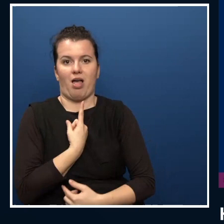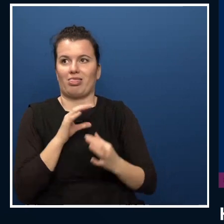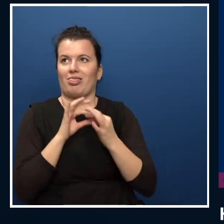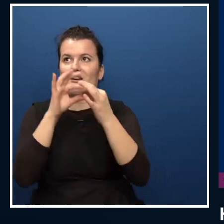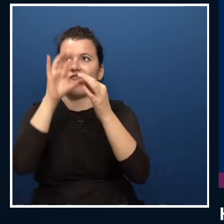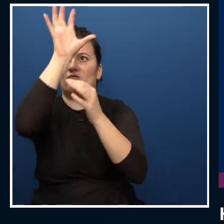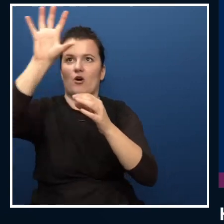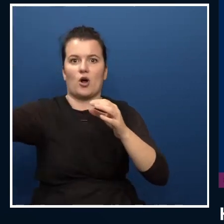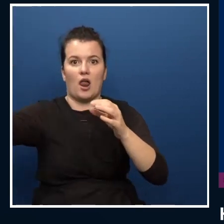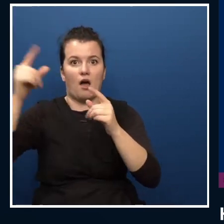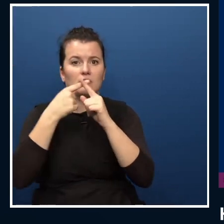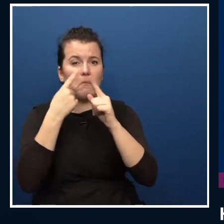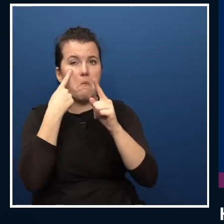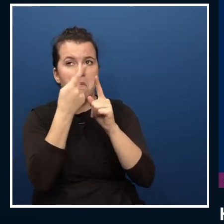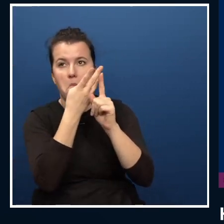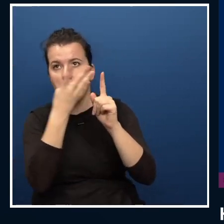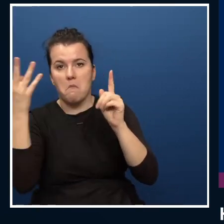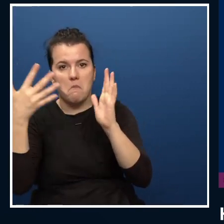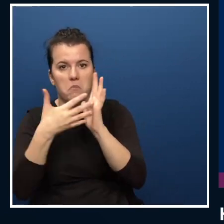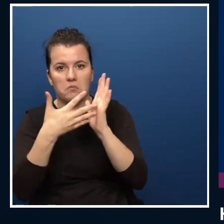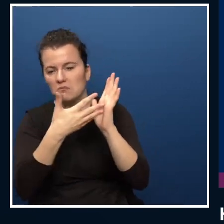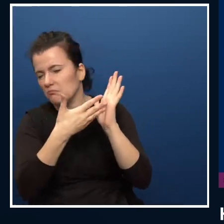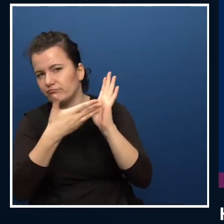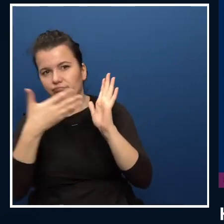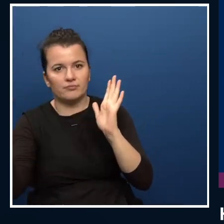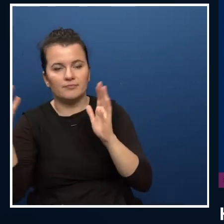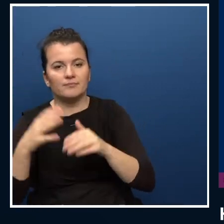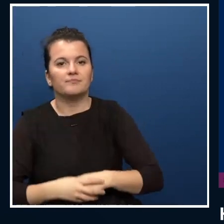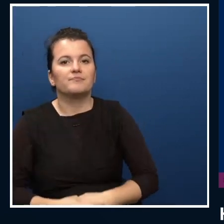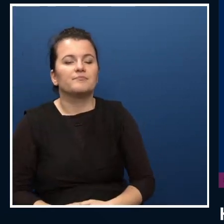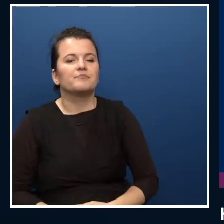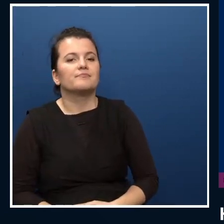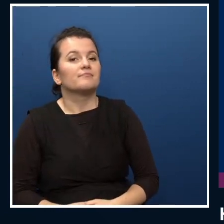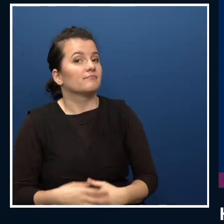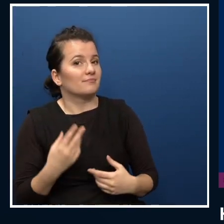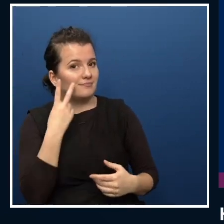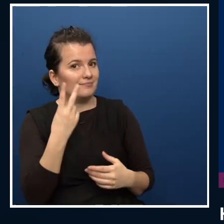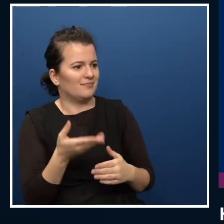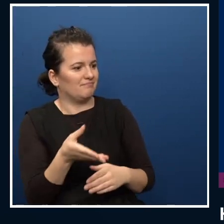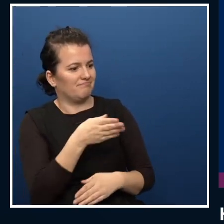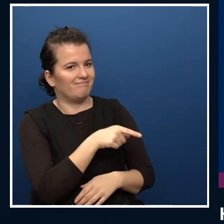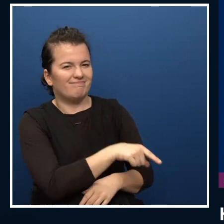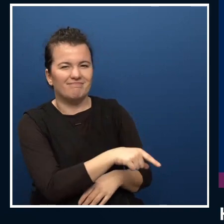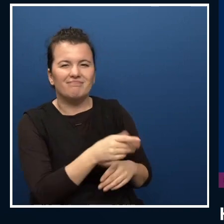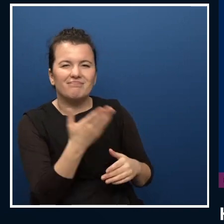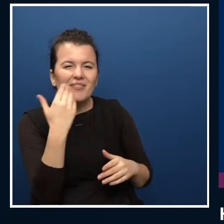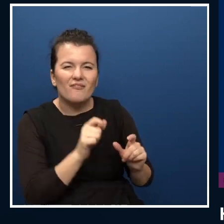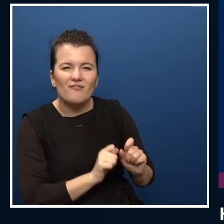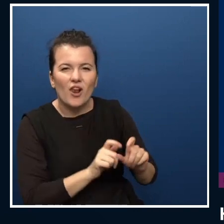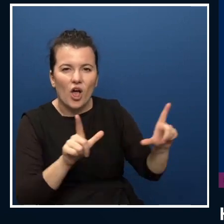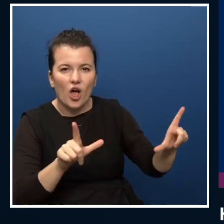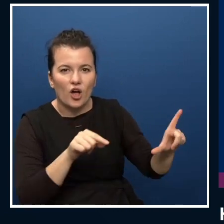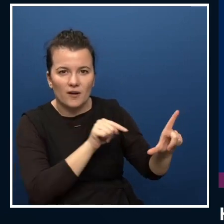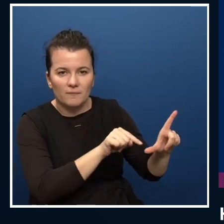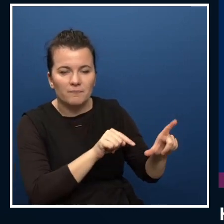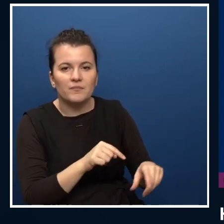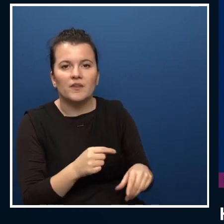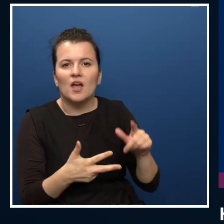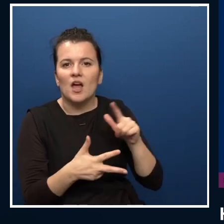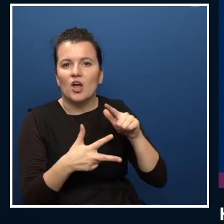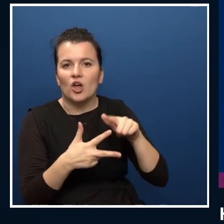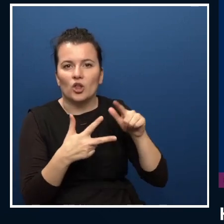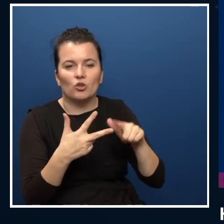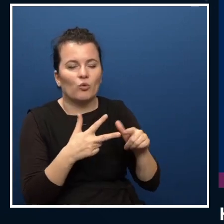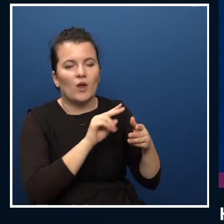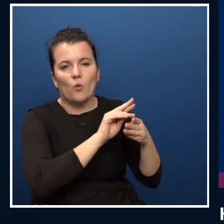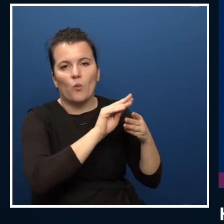Hanselman.com/blog, and then Hansel Minutes. Those are the 3 websites that make up the Hanselman family of websites.